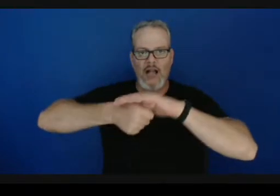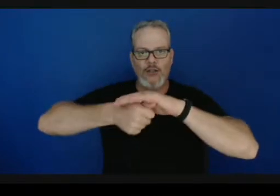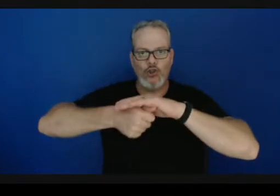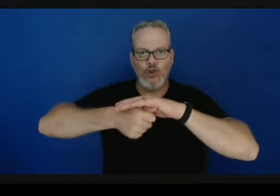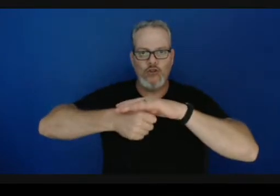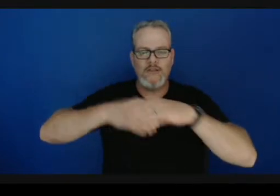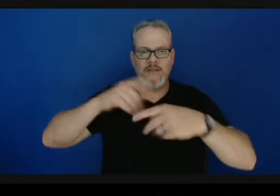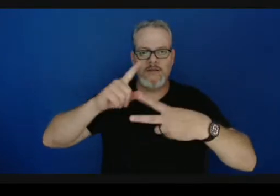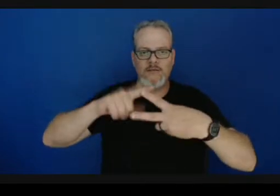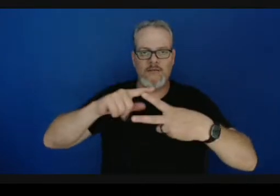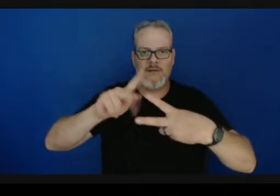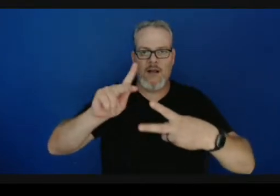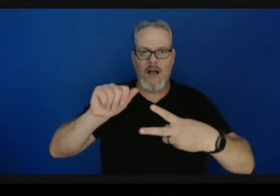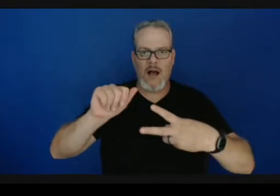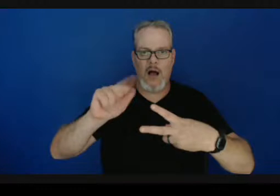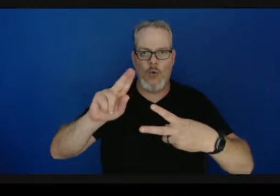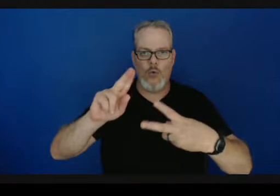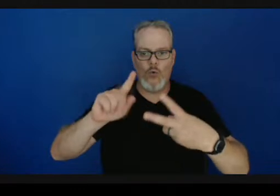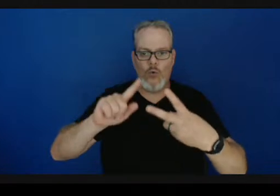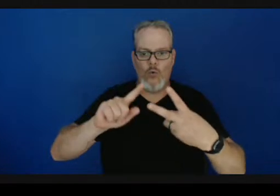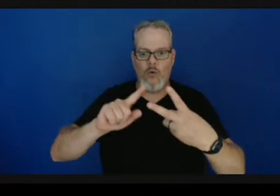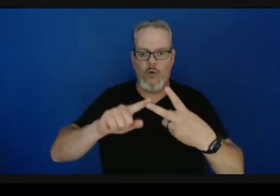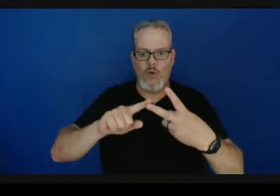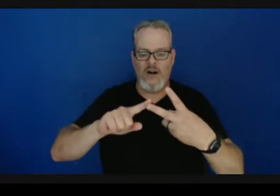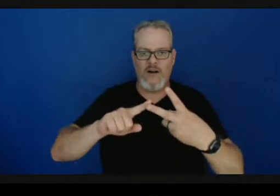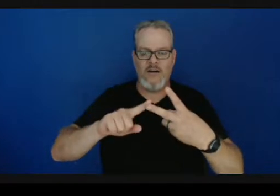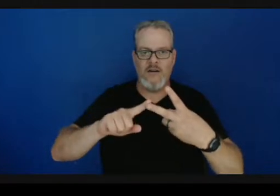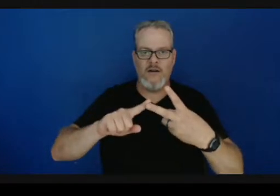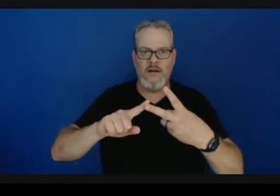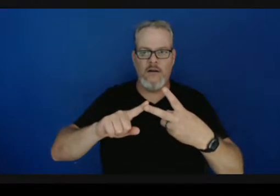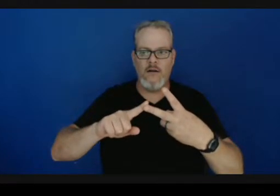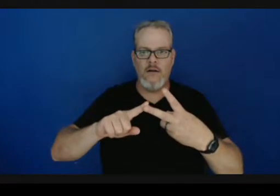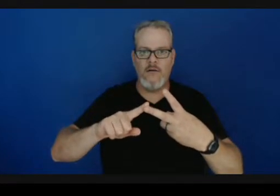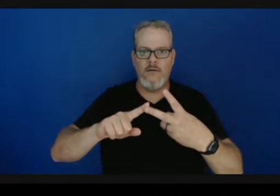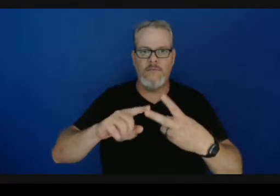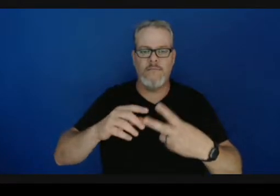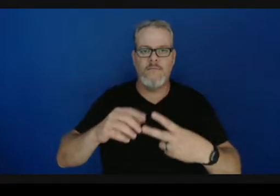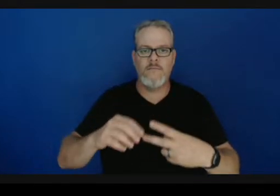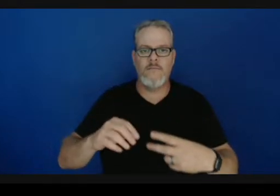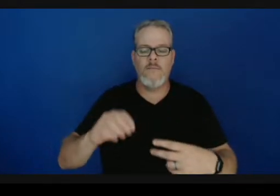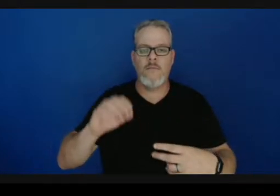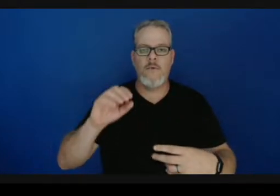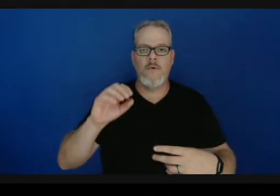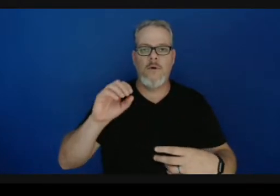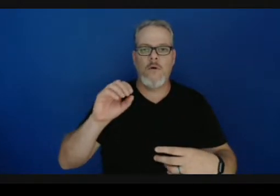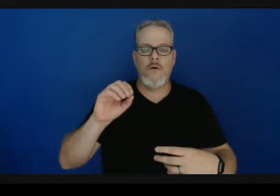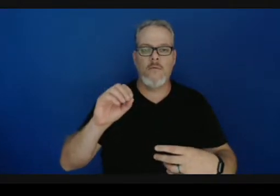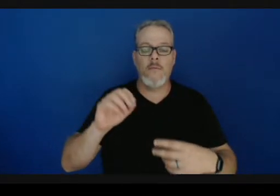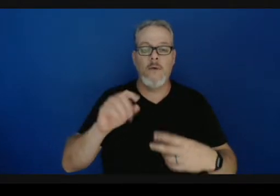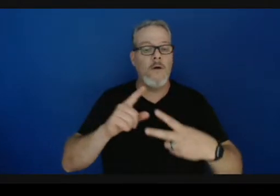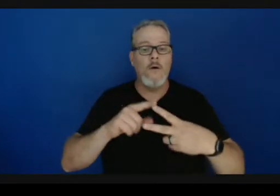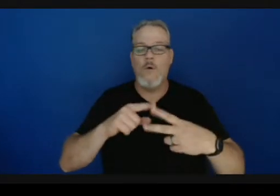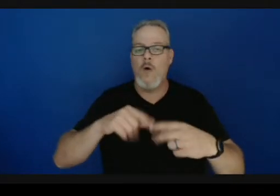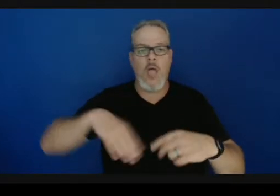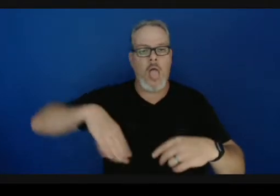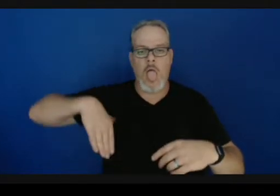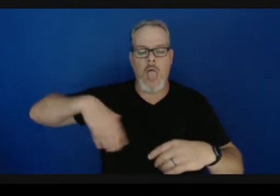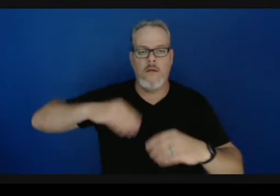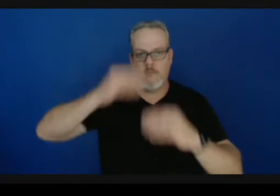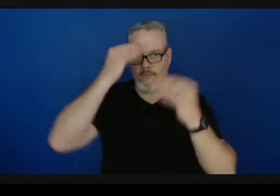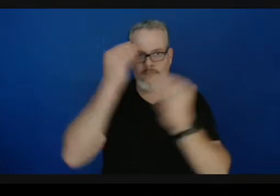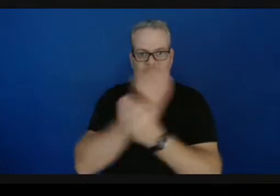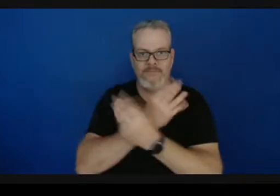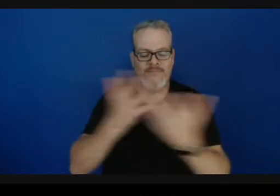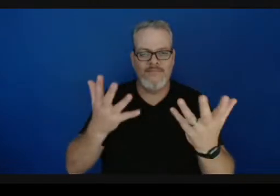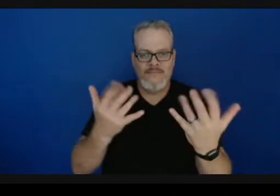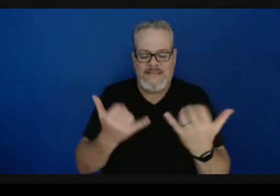Gymnasium, the other one at Old A's at the park over there. We have not issued evacuation orders at this time. Ken will tell you a little bit